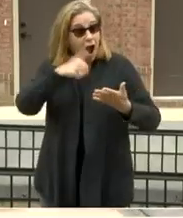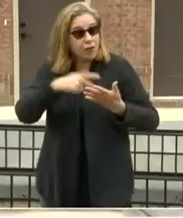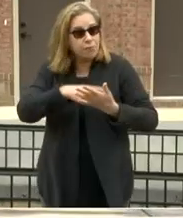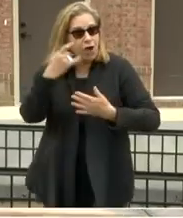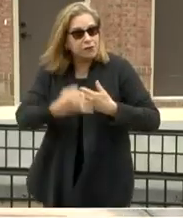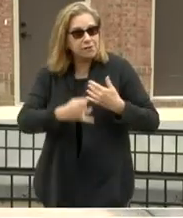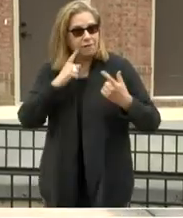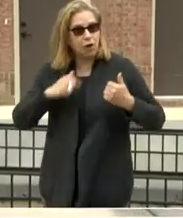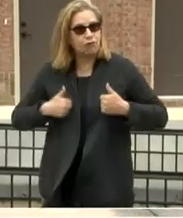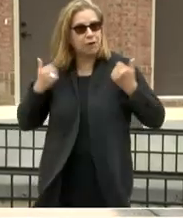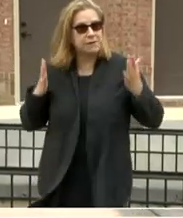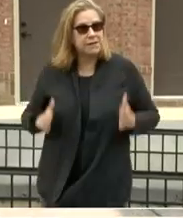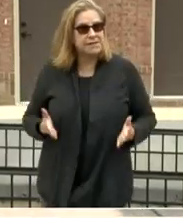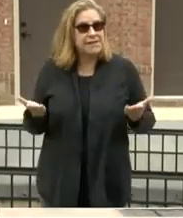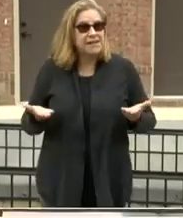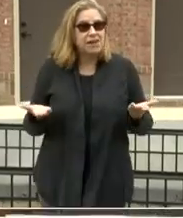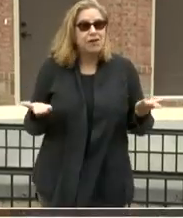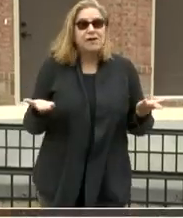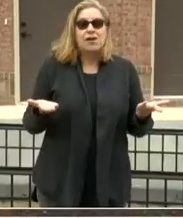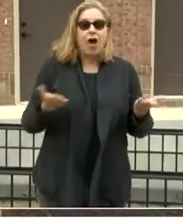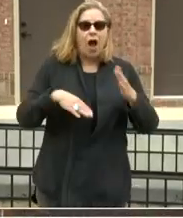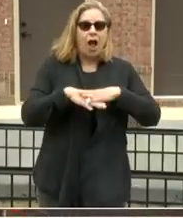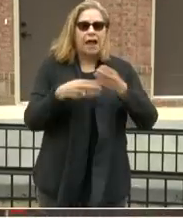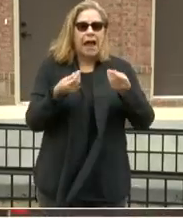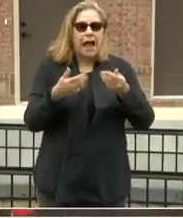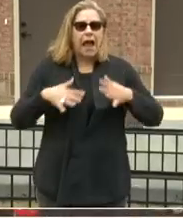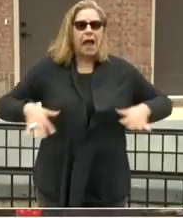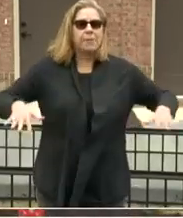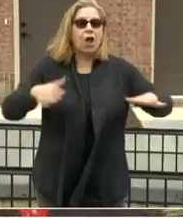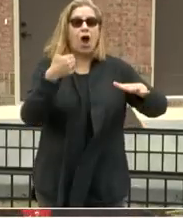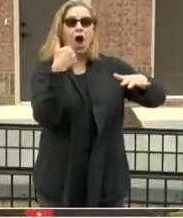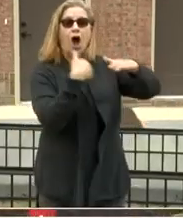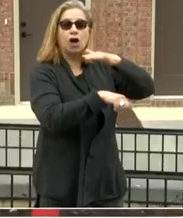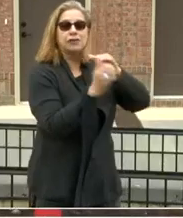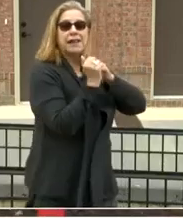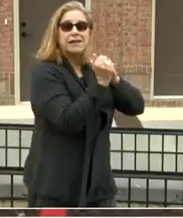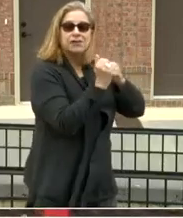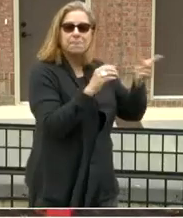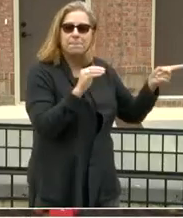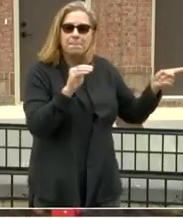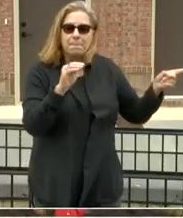this campus under the leadership of Mayor Muriel Bowser.